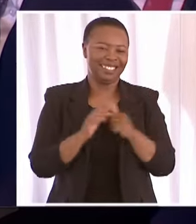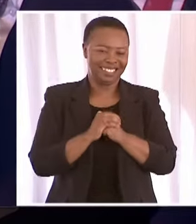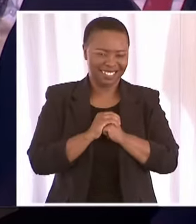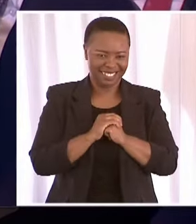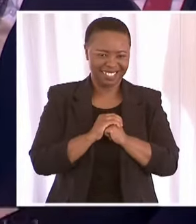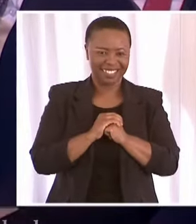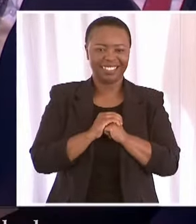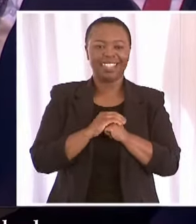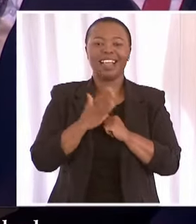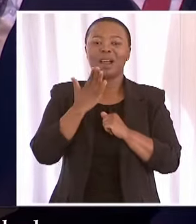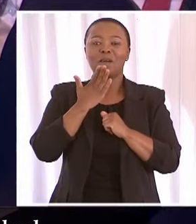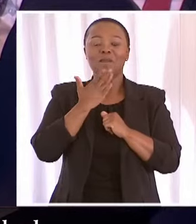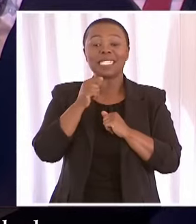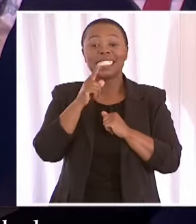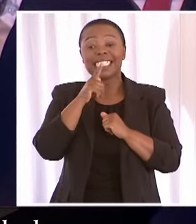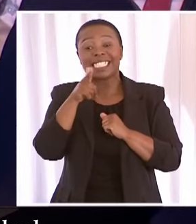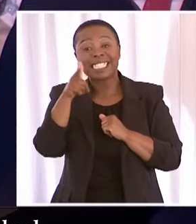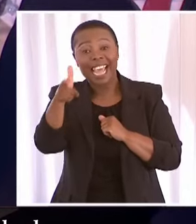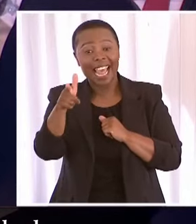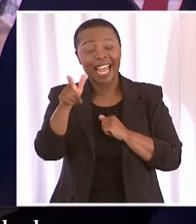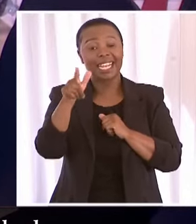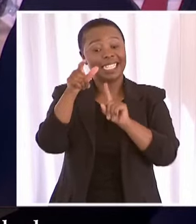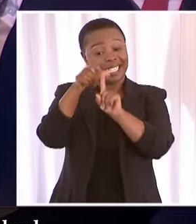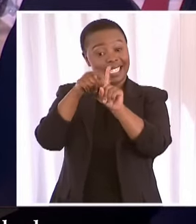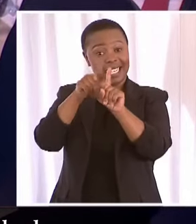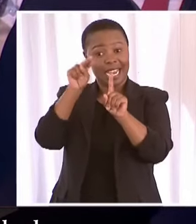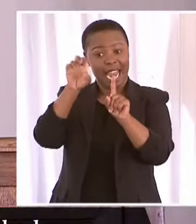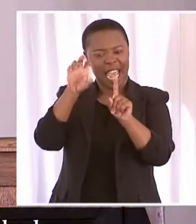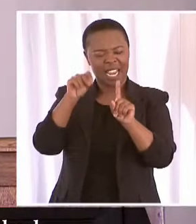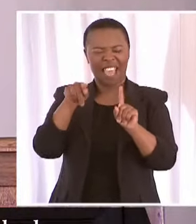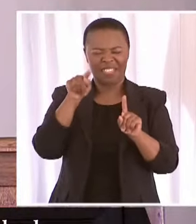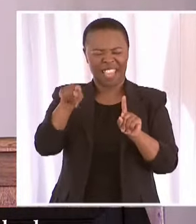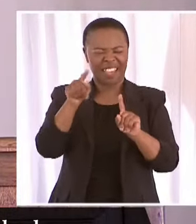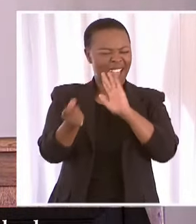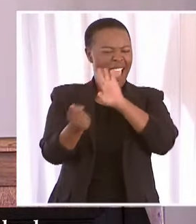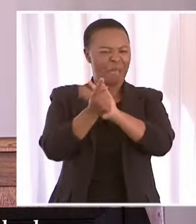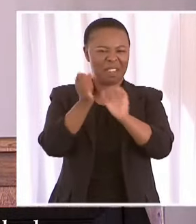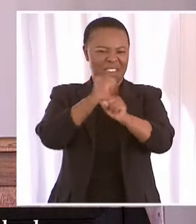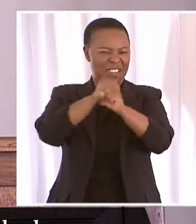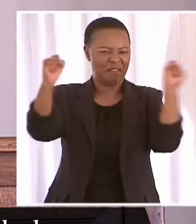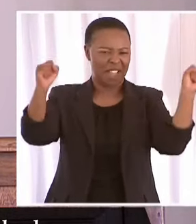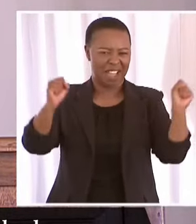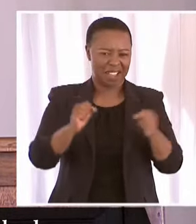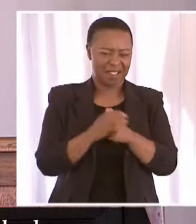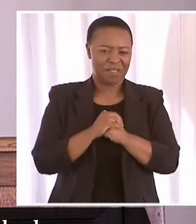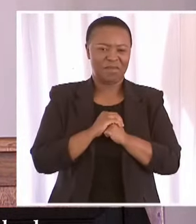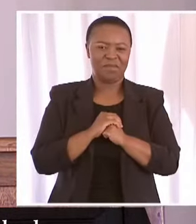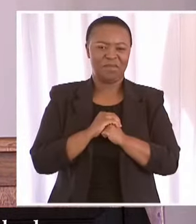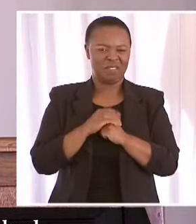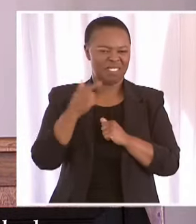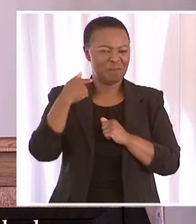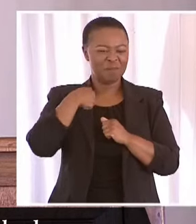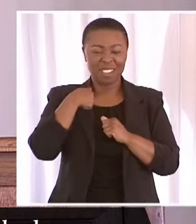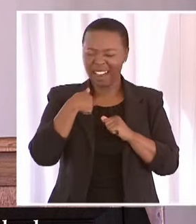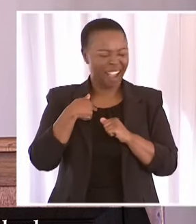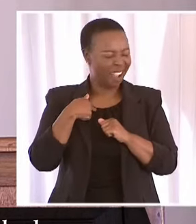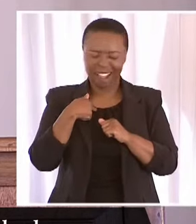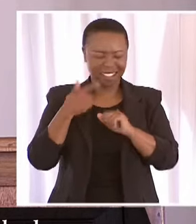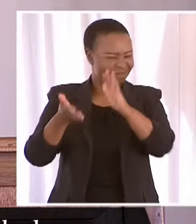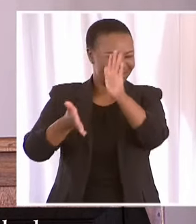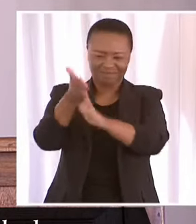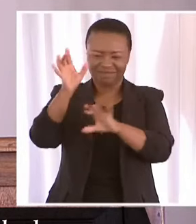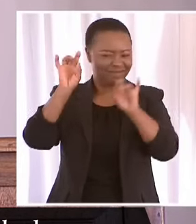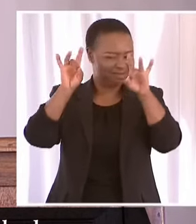Please tell him that that is not going to happen. I'm not going anywhere.